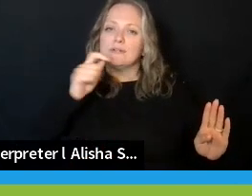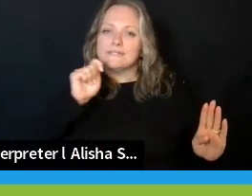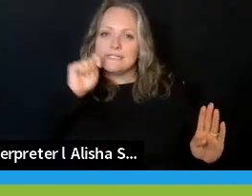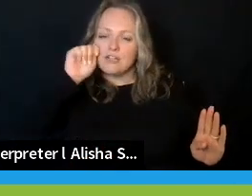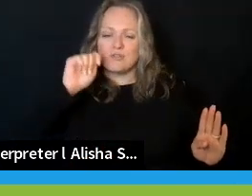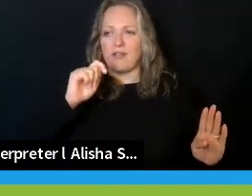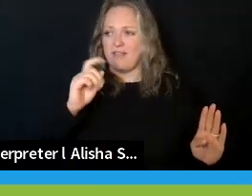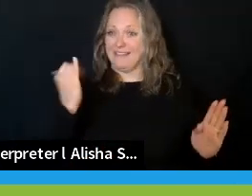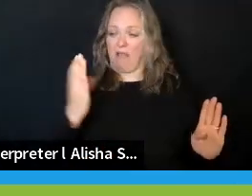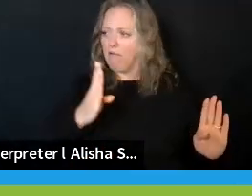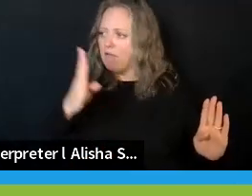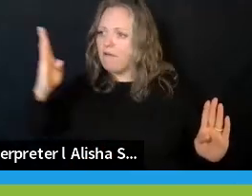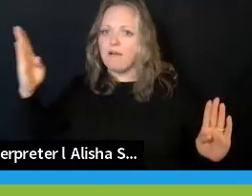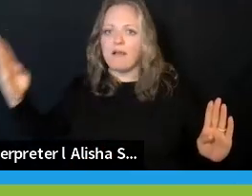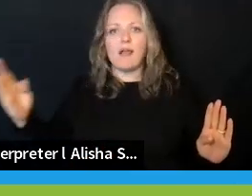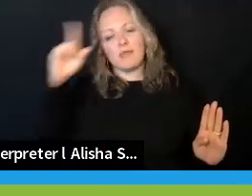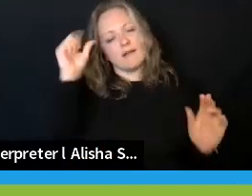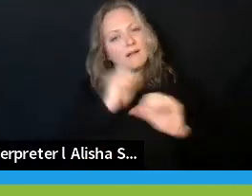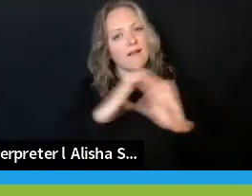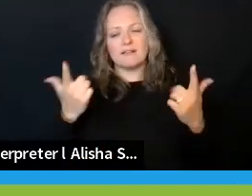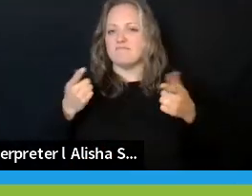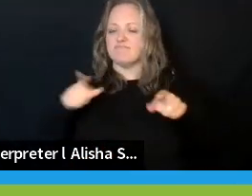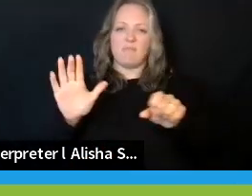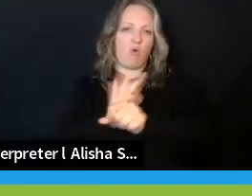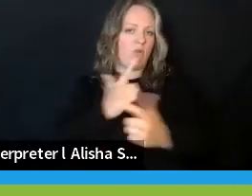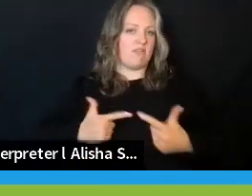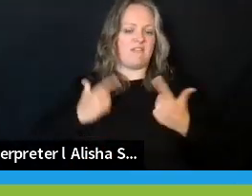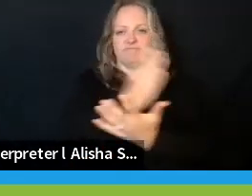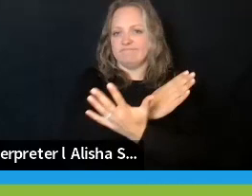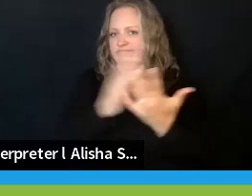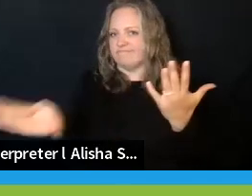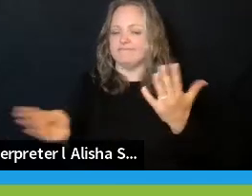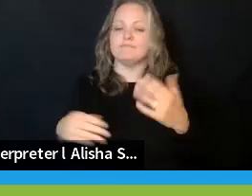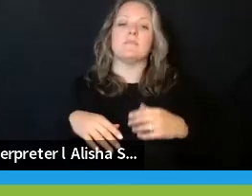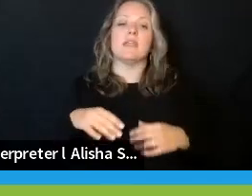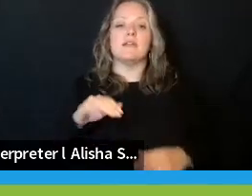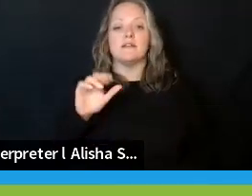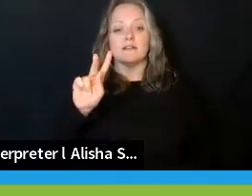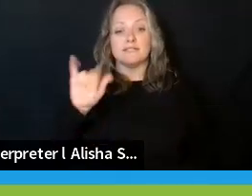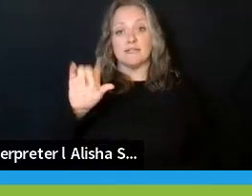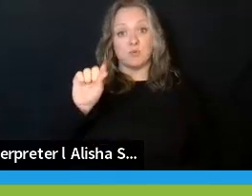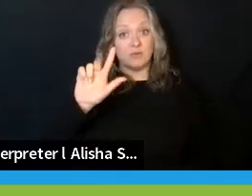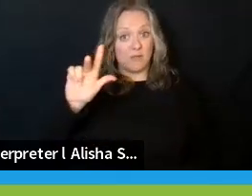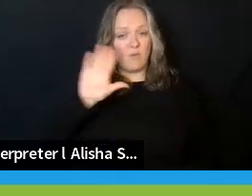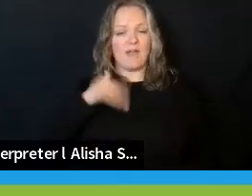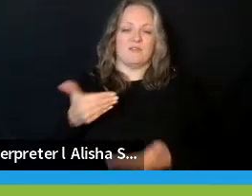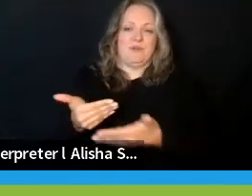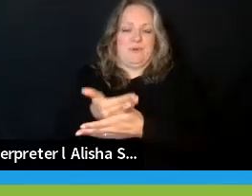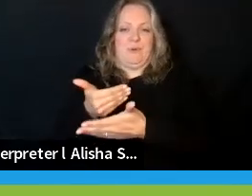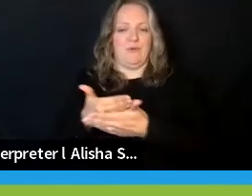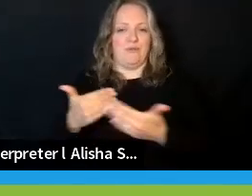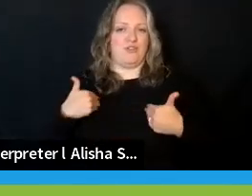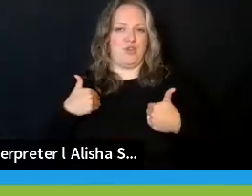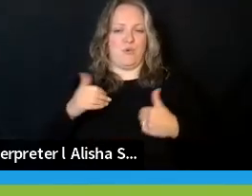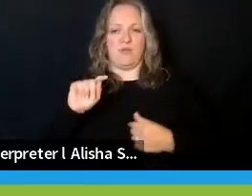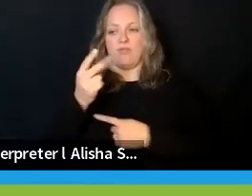lifespan. There's going to be Youth Thrive in 2023. And then there's another training called Connect the Dots, which is